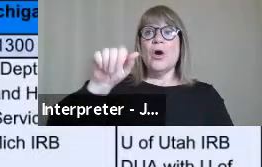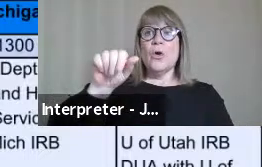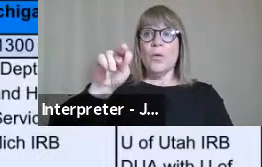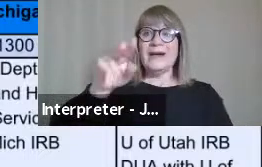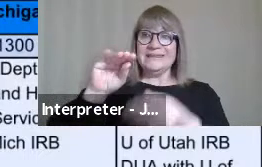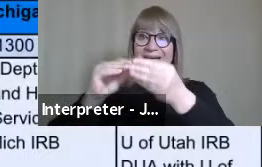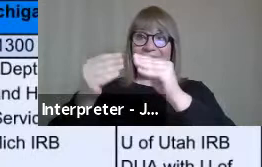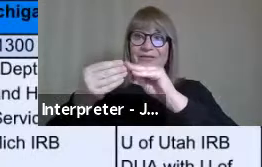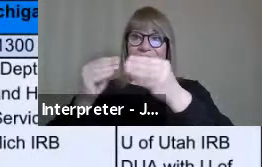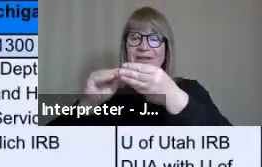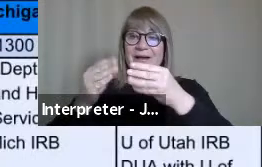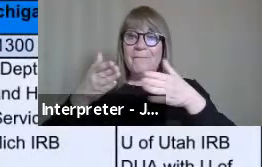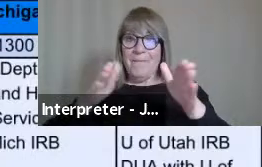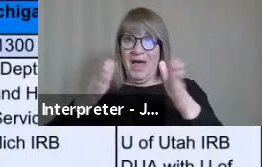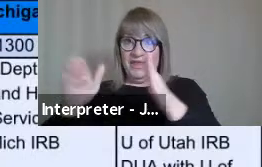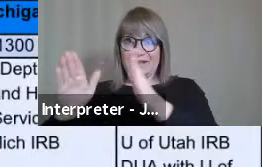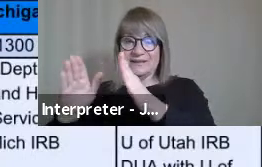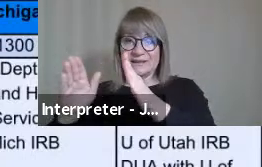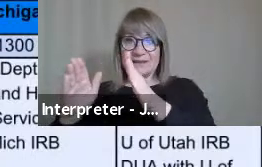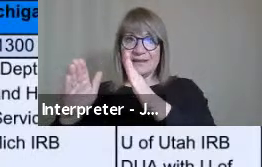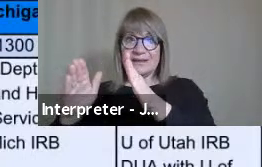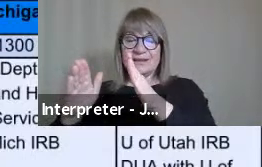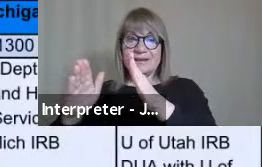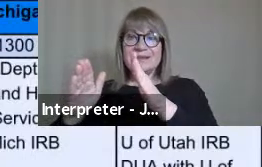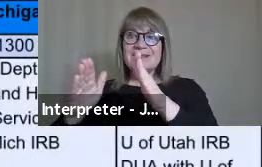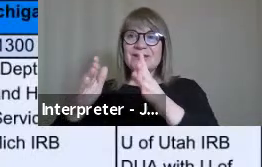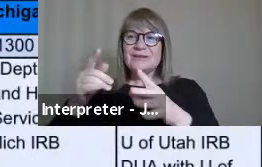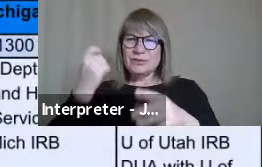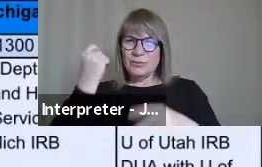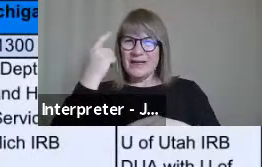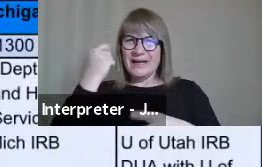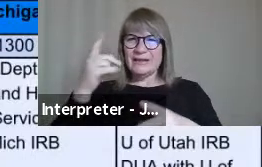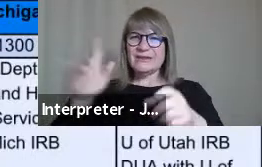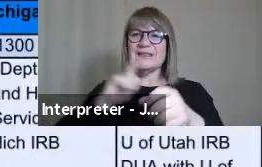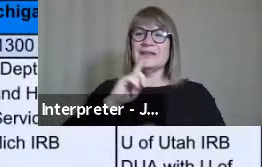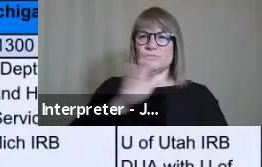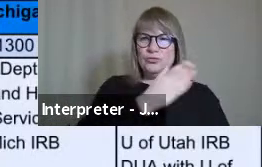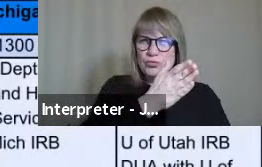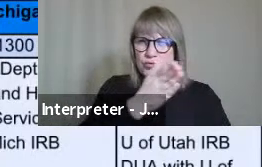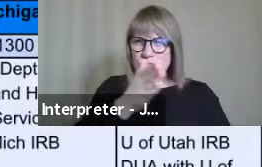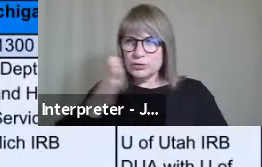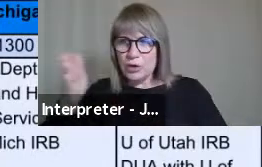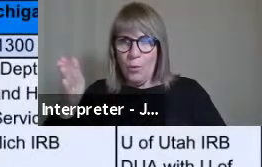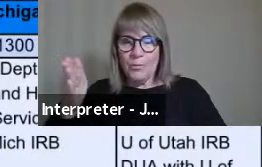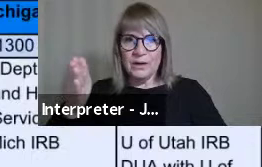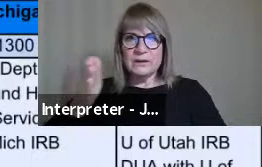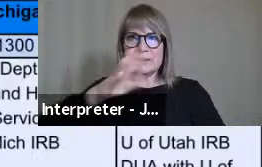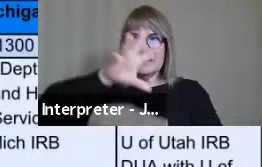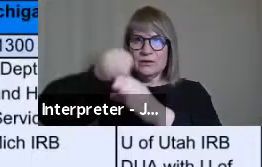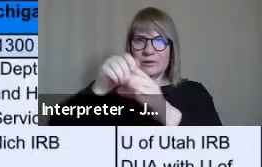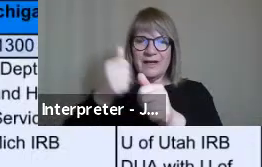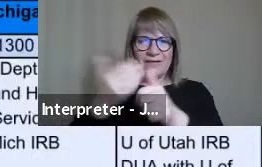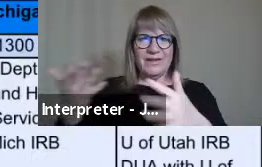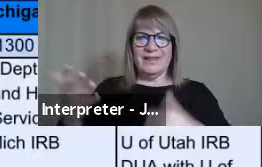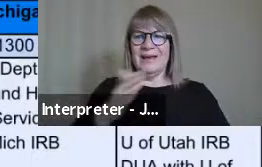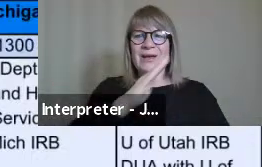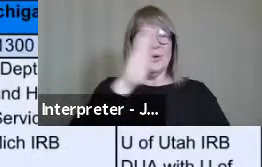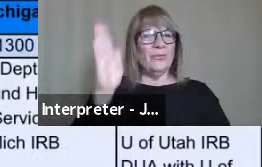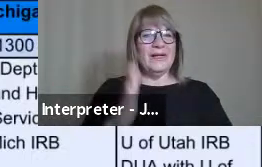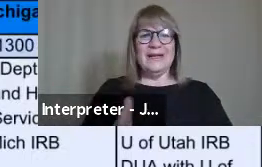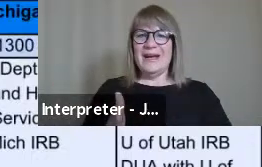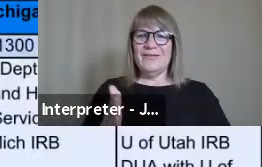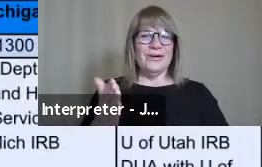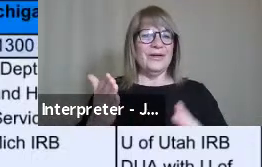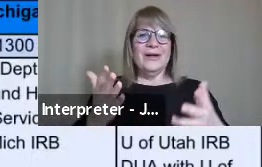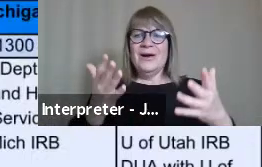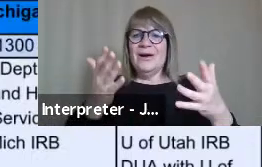of the impact of sterilization and to identify some really important population level patterns we never want to lose sight of the individual